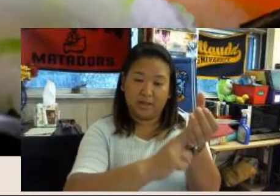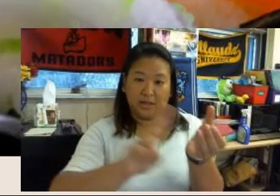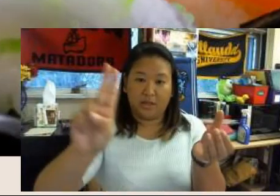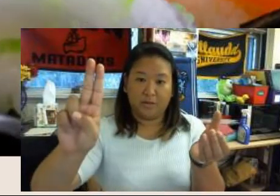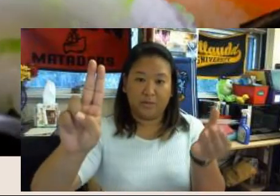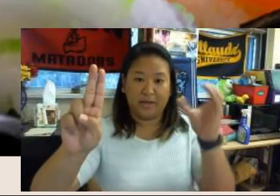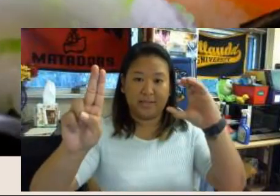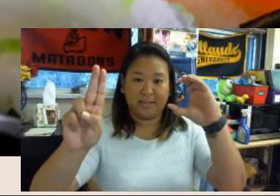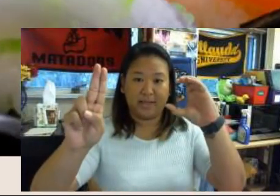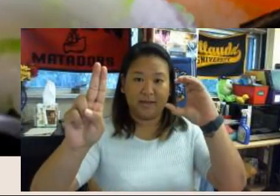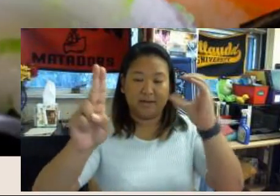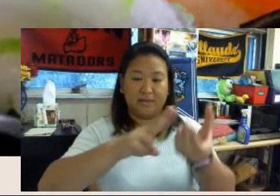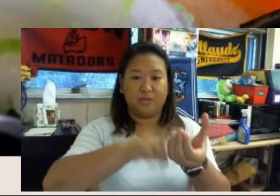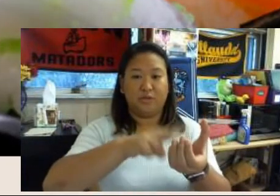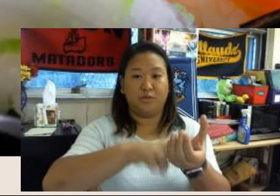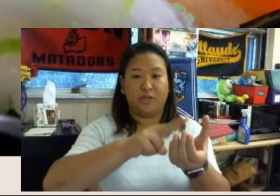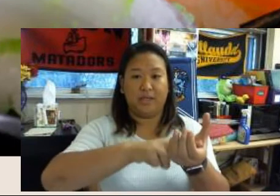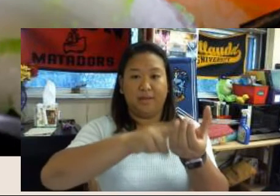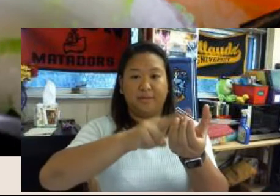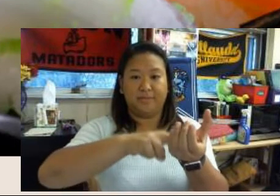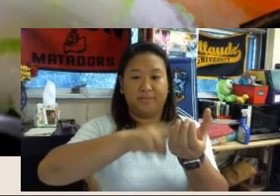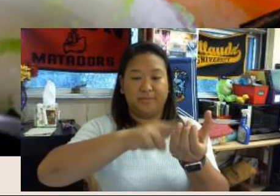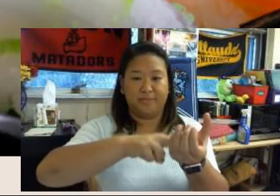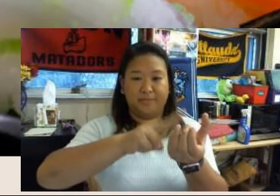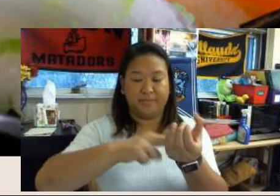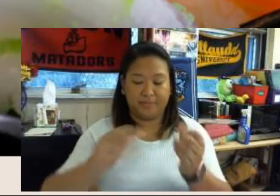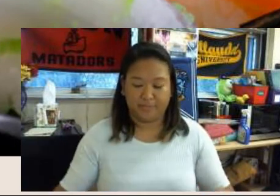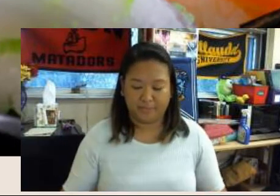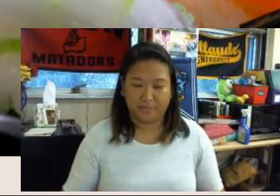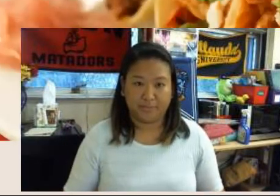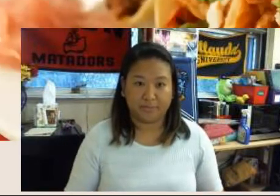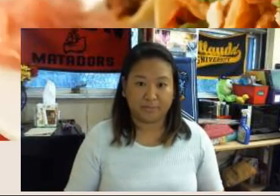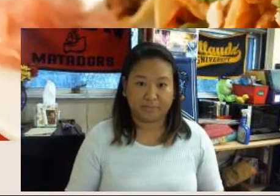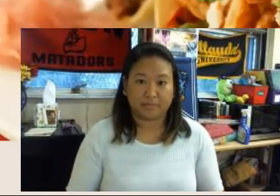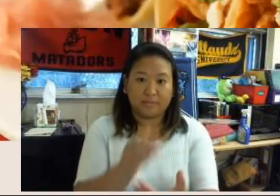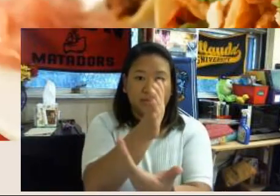Sushi. U and a C. Sushi.